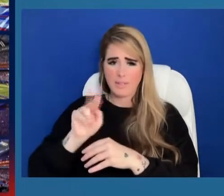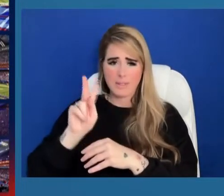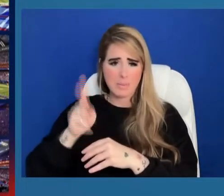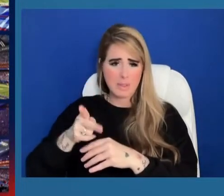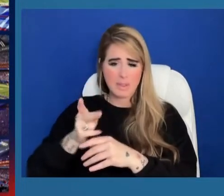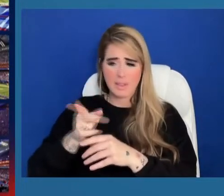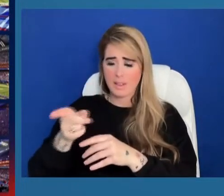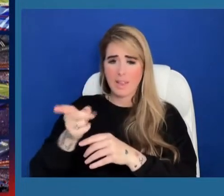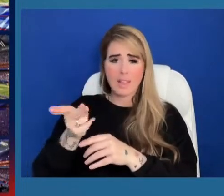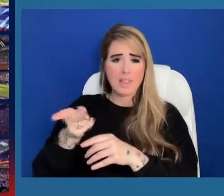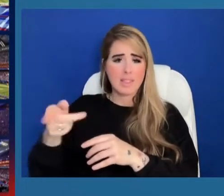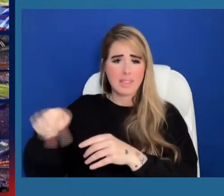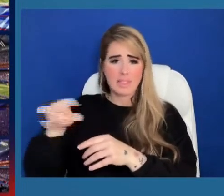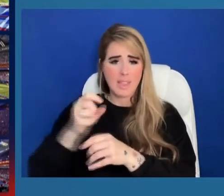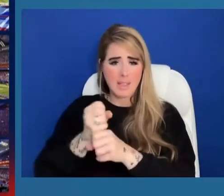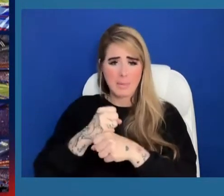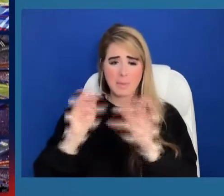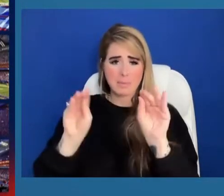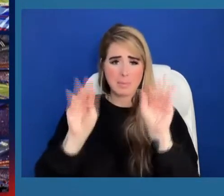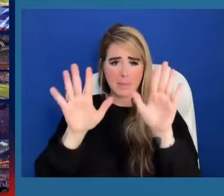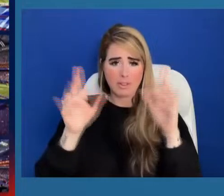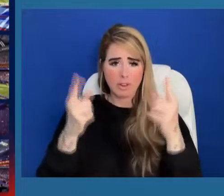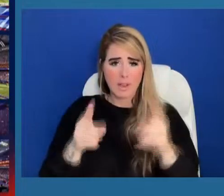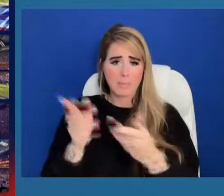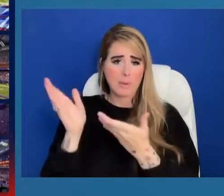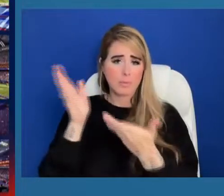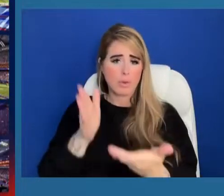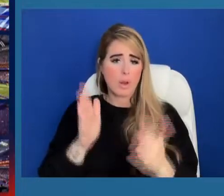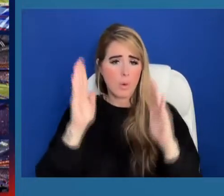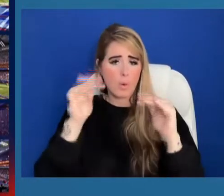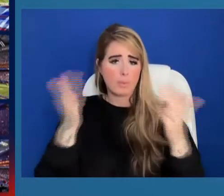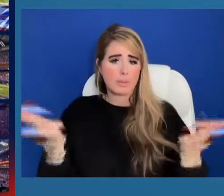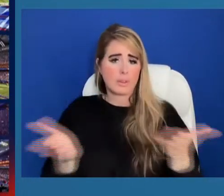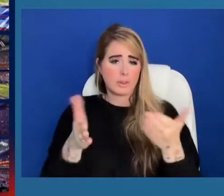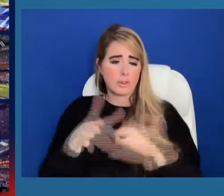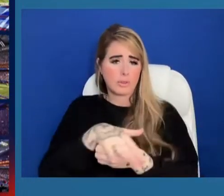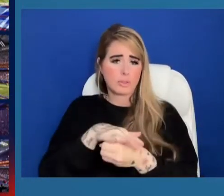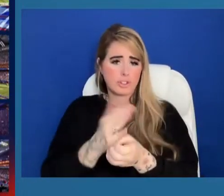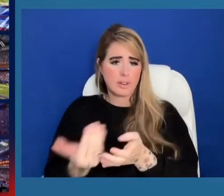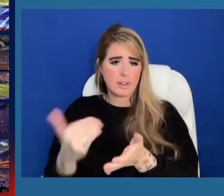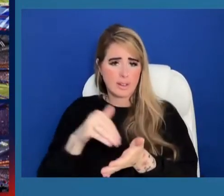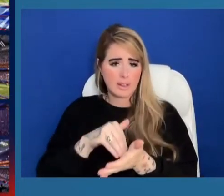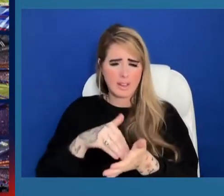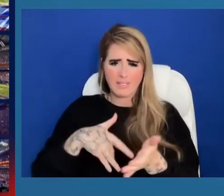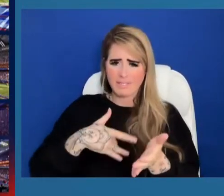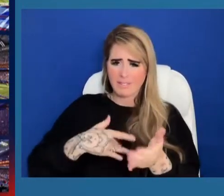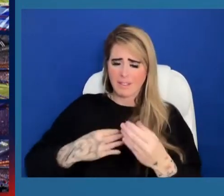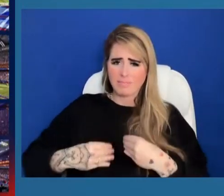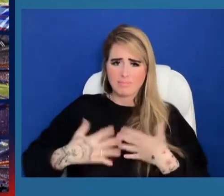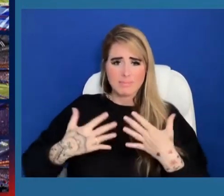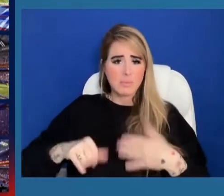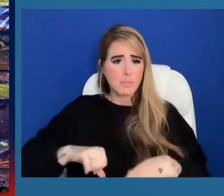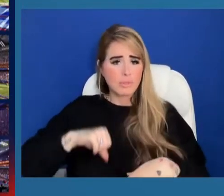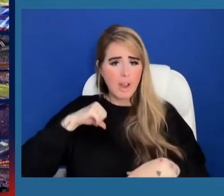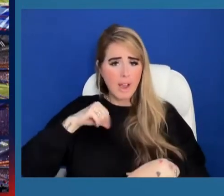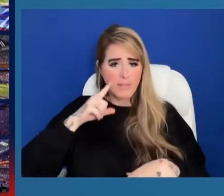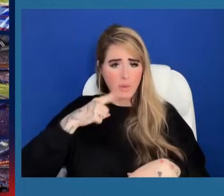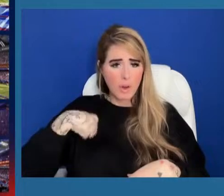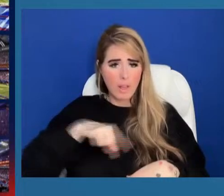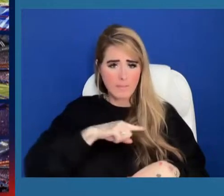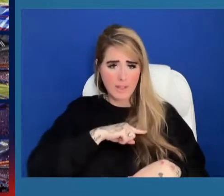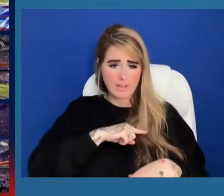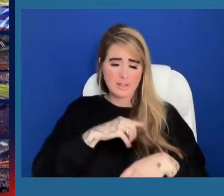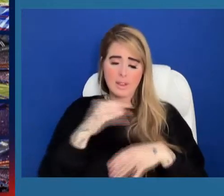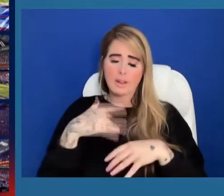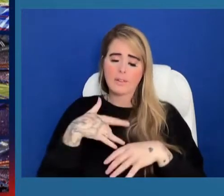happen. They have brought hope back to this region, a sense of pride in all of us. And it